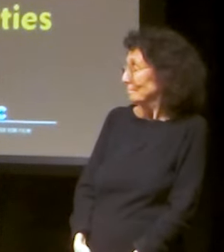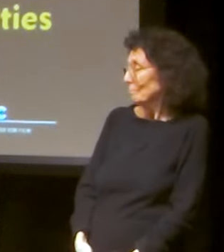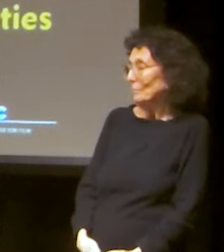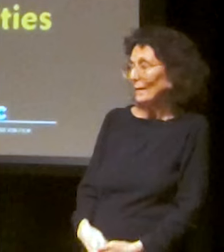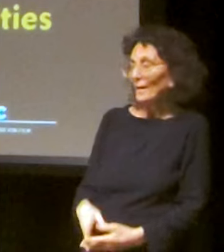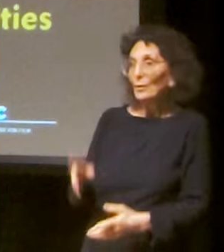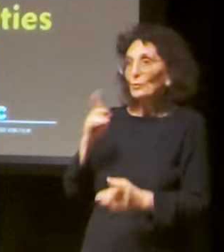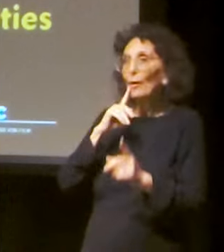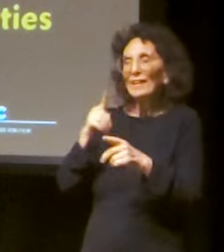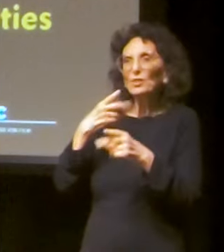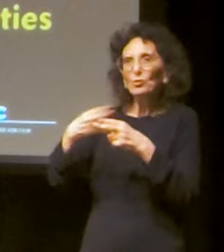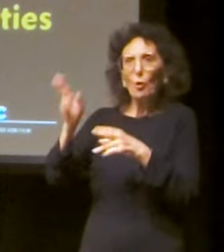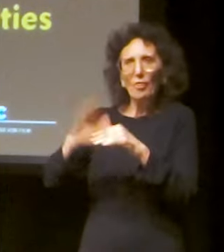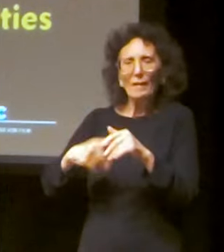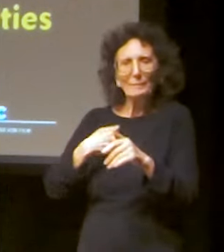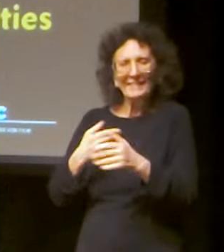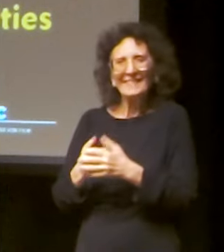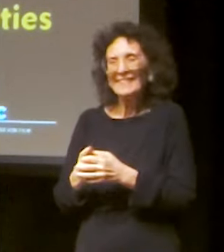absolutely. If they would like to answer that.